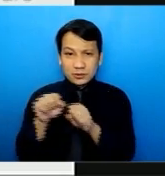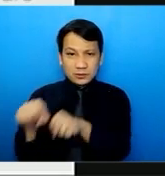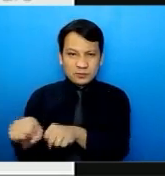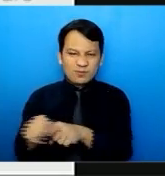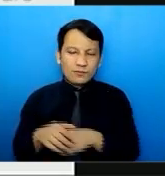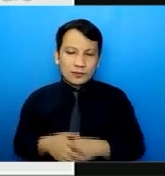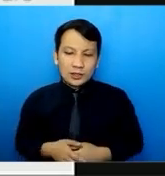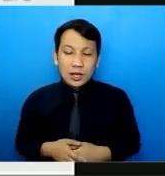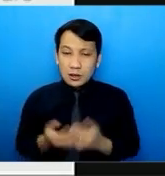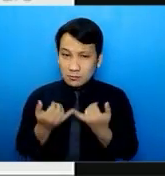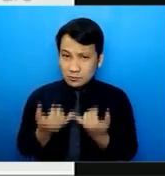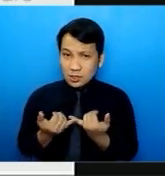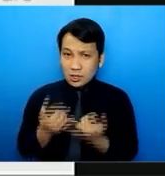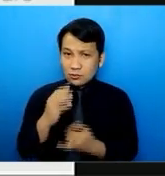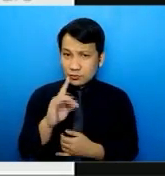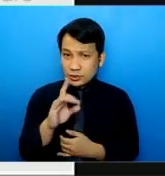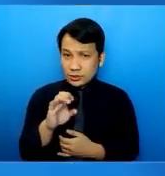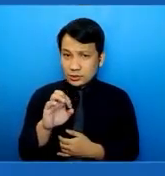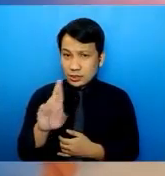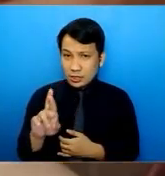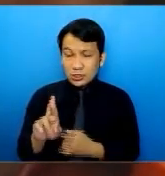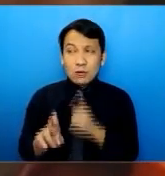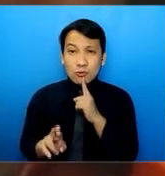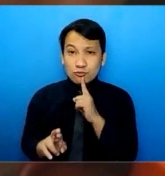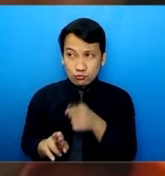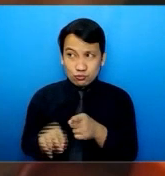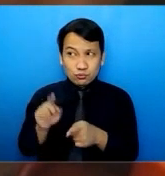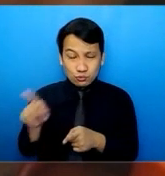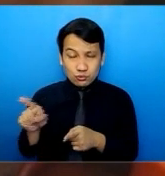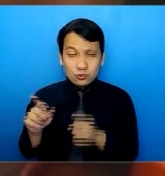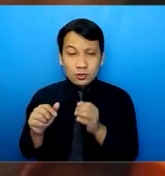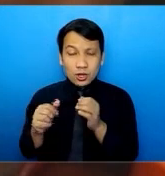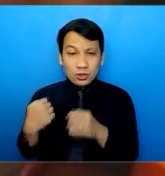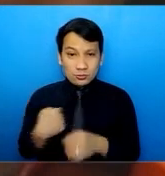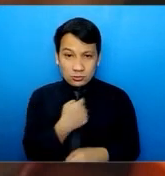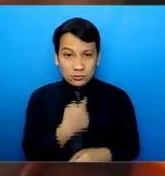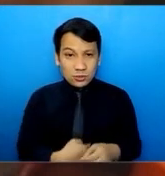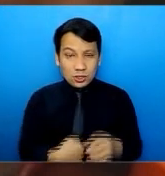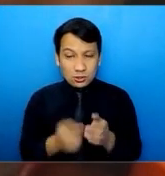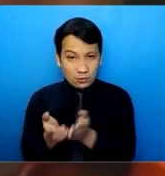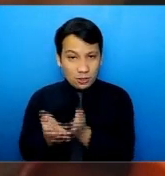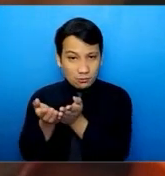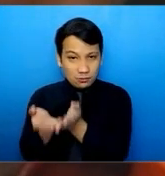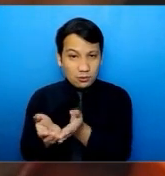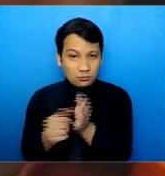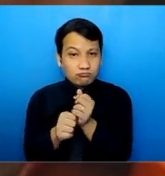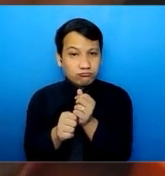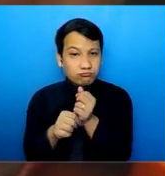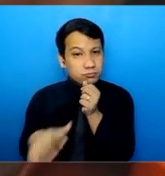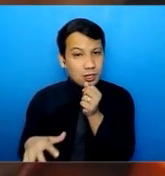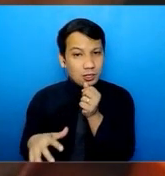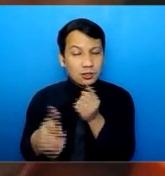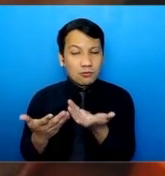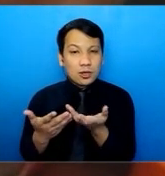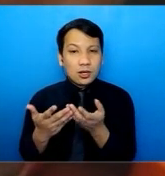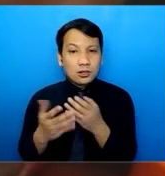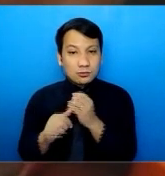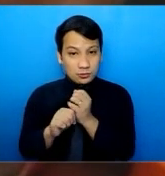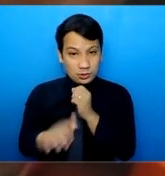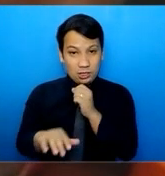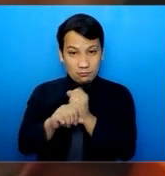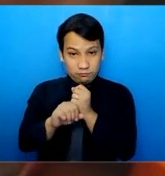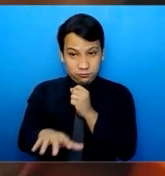Kukumpirmahin pa raw ng DENR kung nagtatapon nga ba ng dumi ng tao ang mga barko ng China. Si Defense Secretary